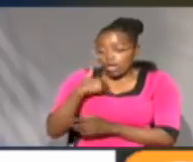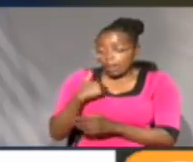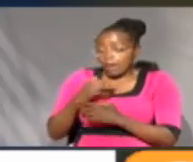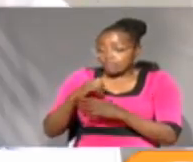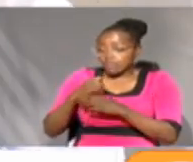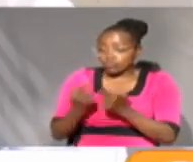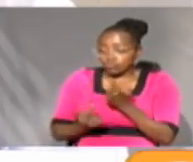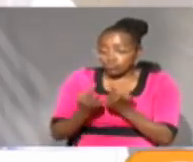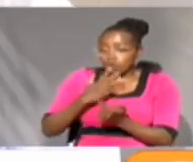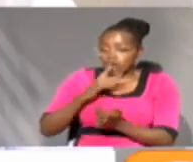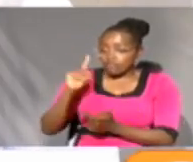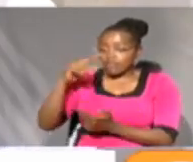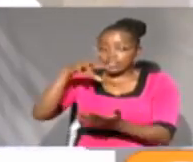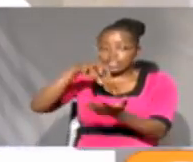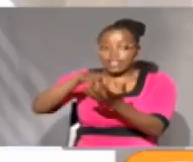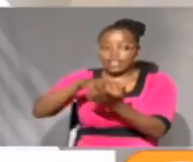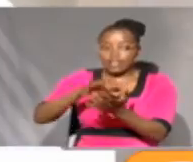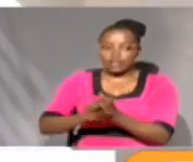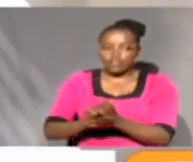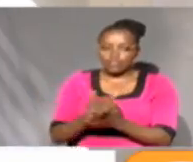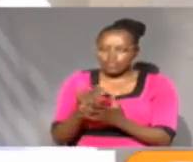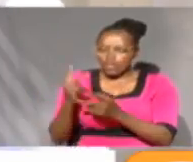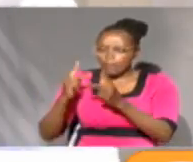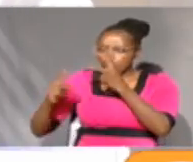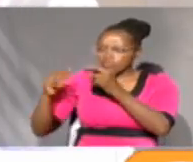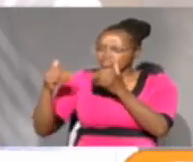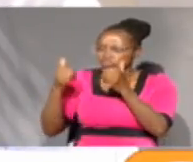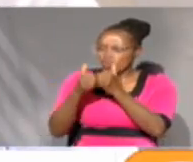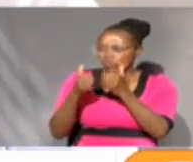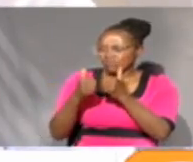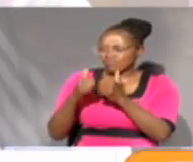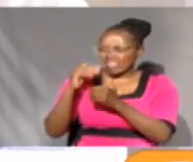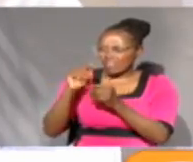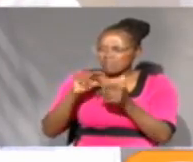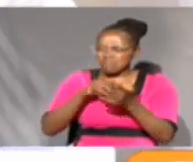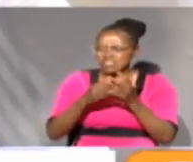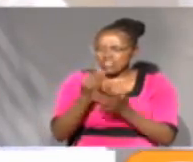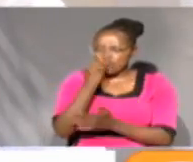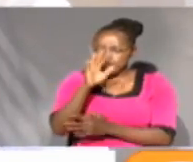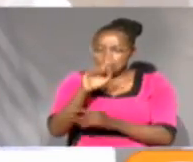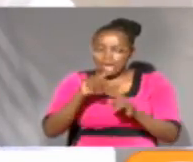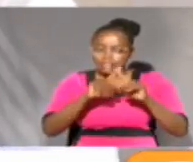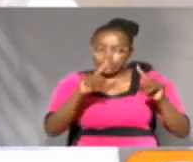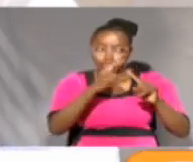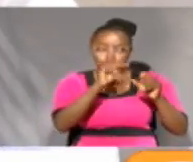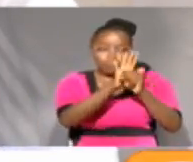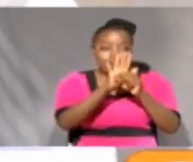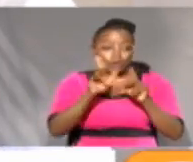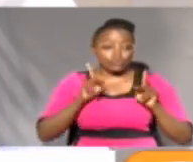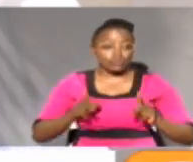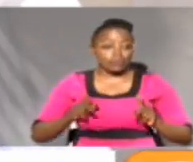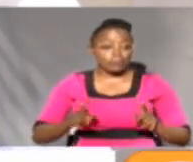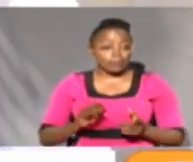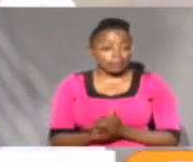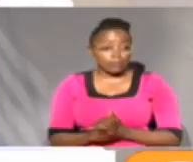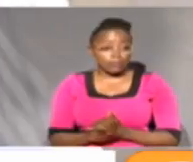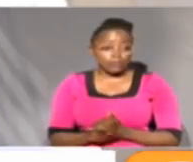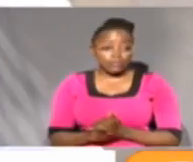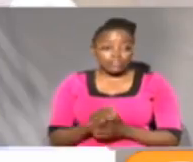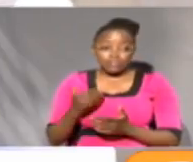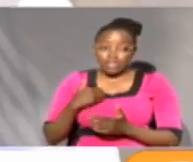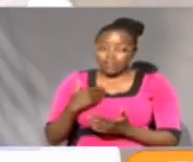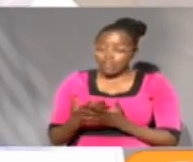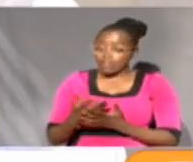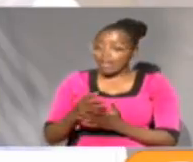first cake. Because you play professional sports, definitely your diet is slightly different than most people. You have 10